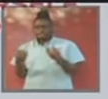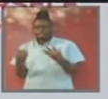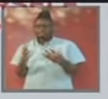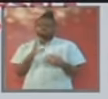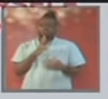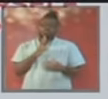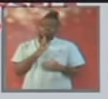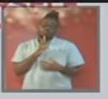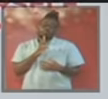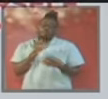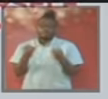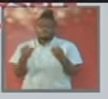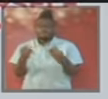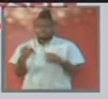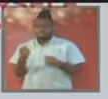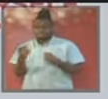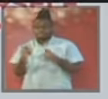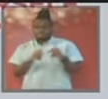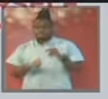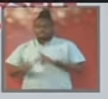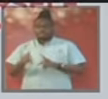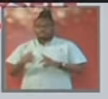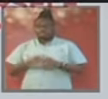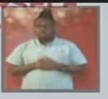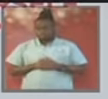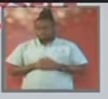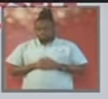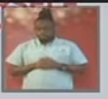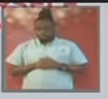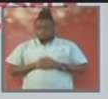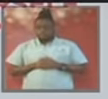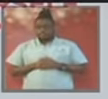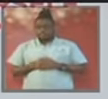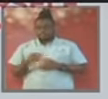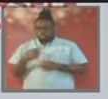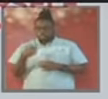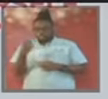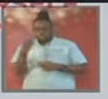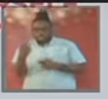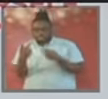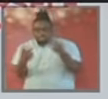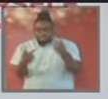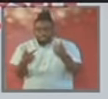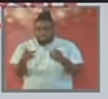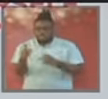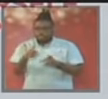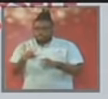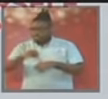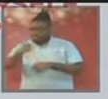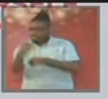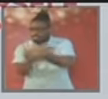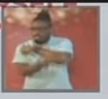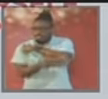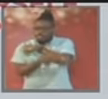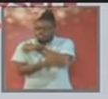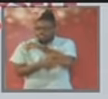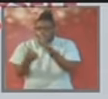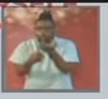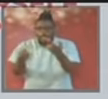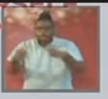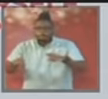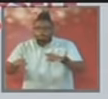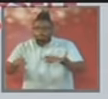people see the rollout of vaccines as one of the main weapons in fighting